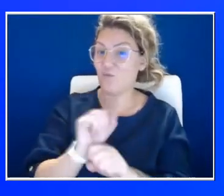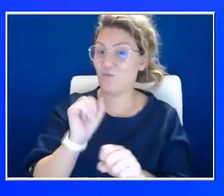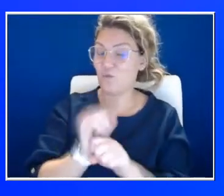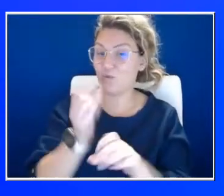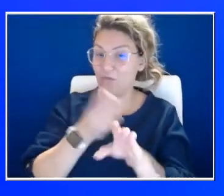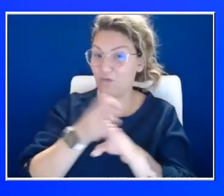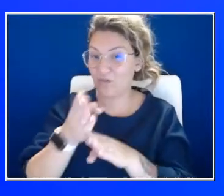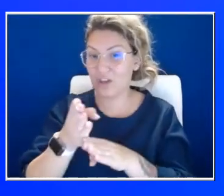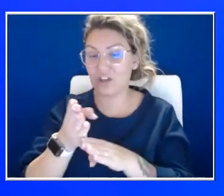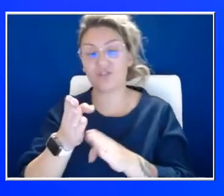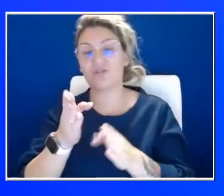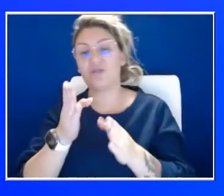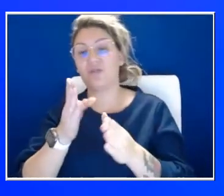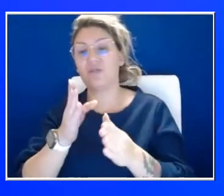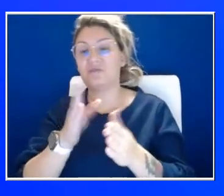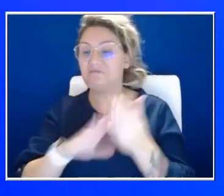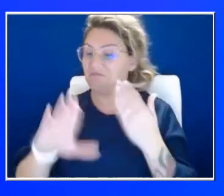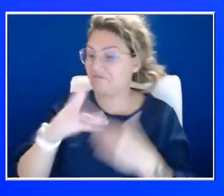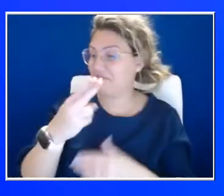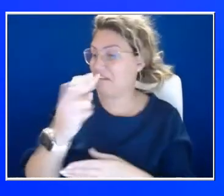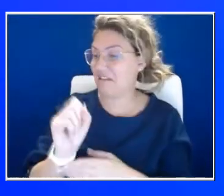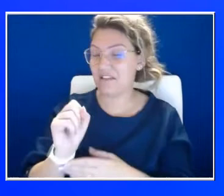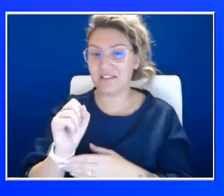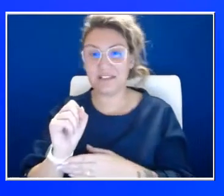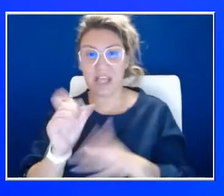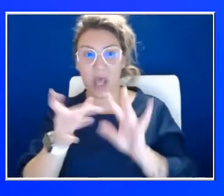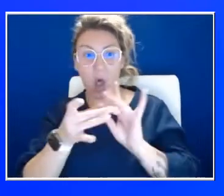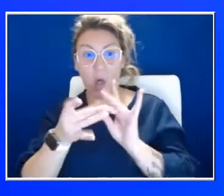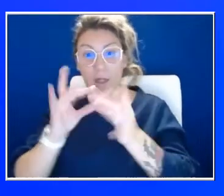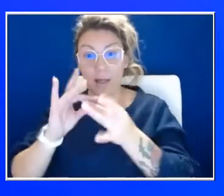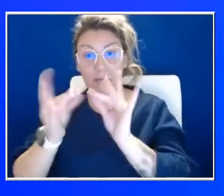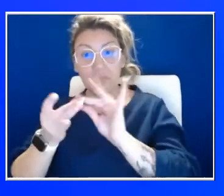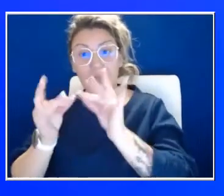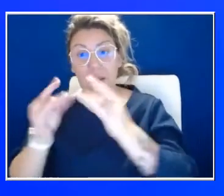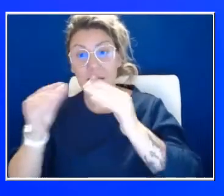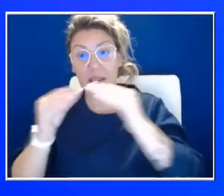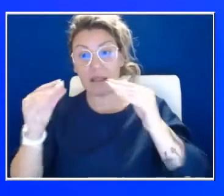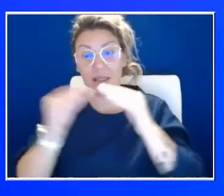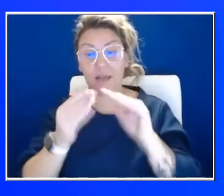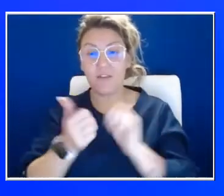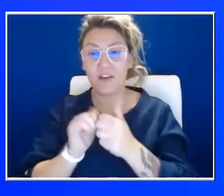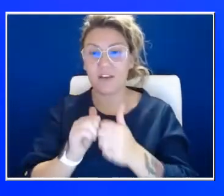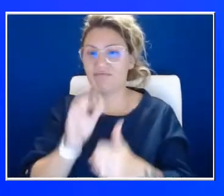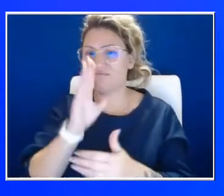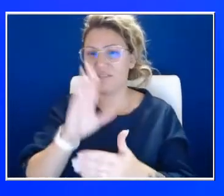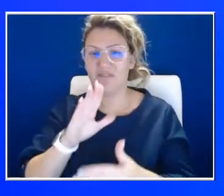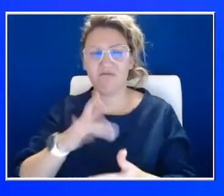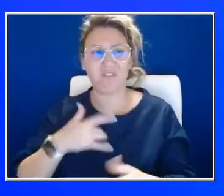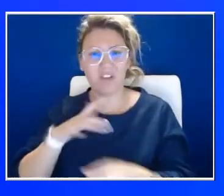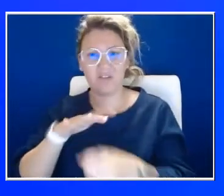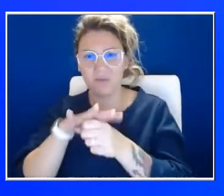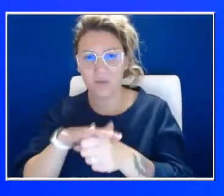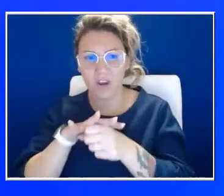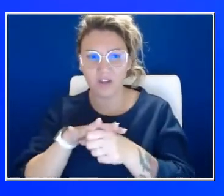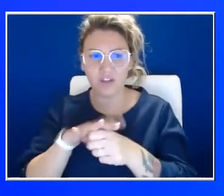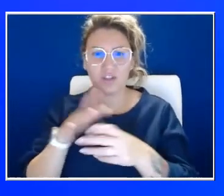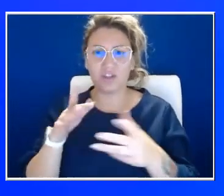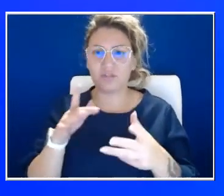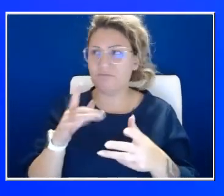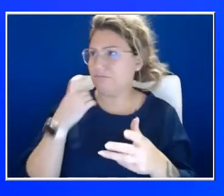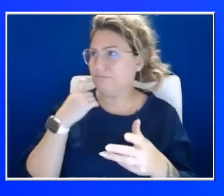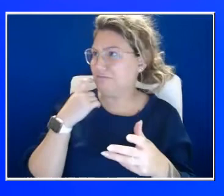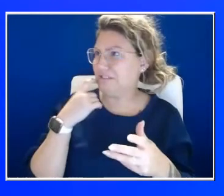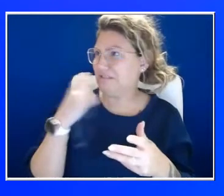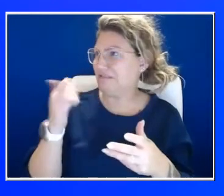youth level, Olympic level athletes, and I have never felt the pressure in the last literally decade or